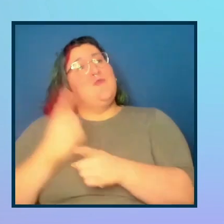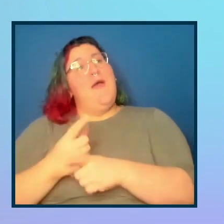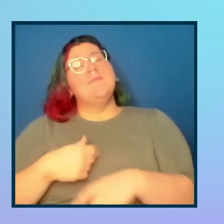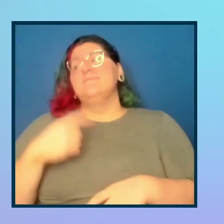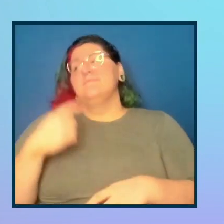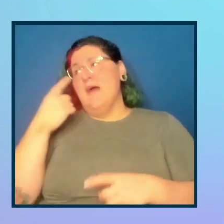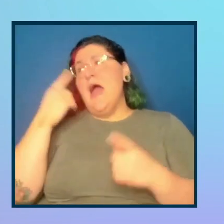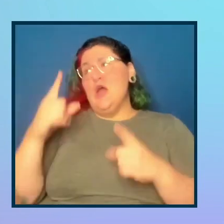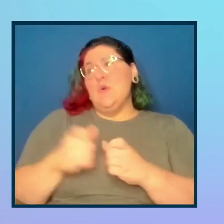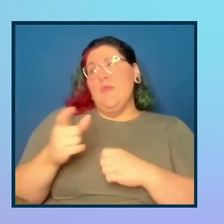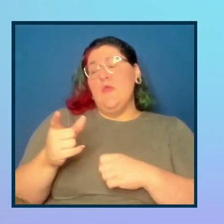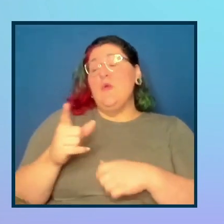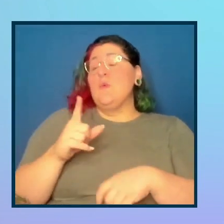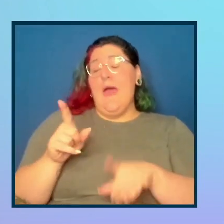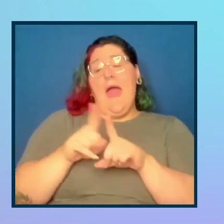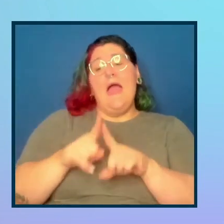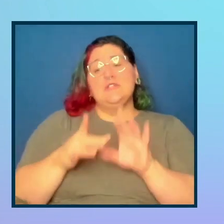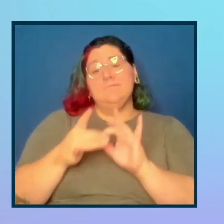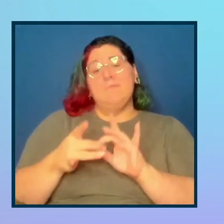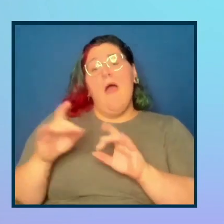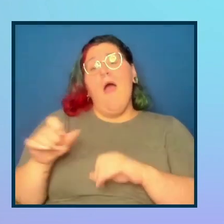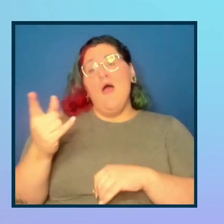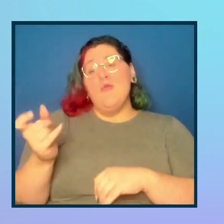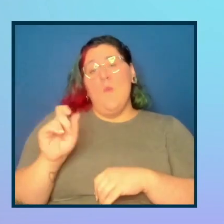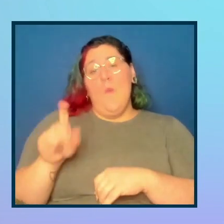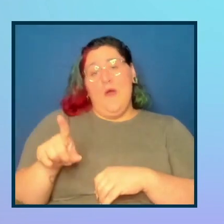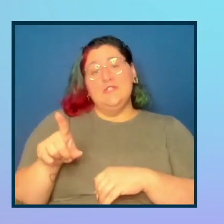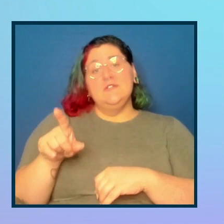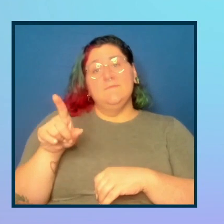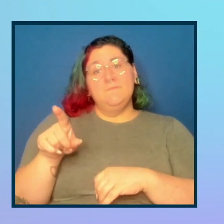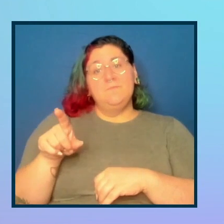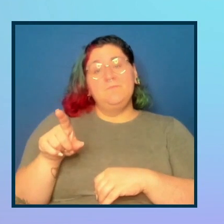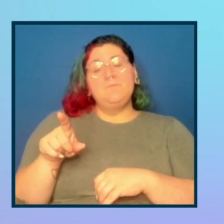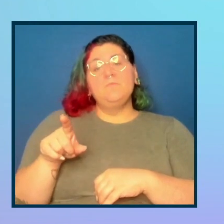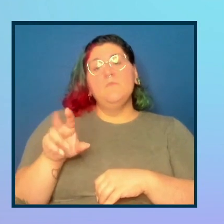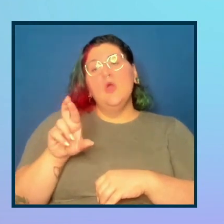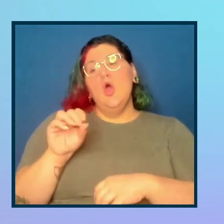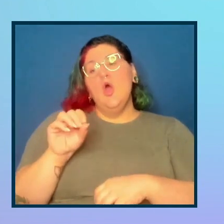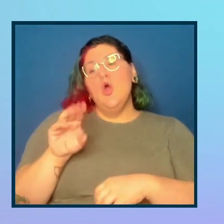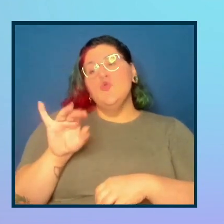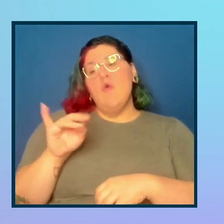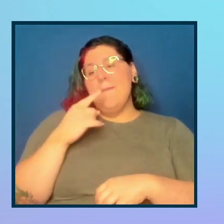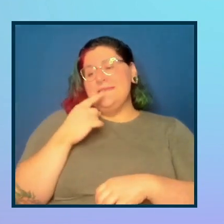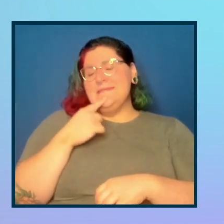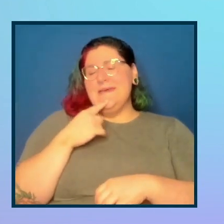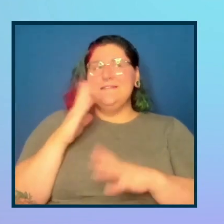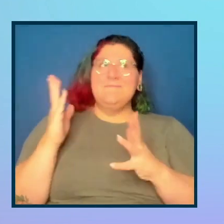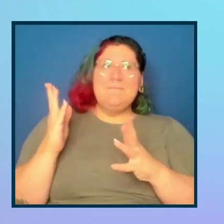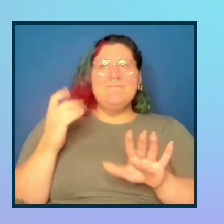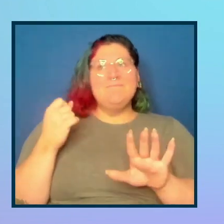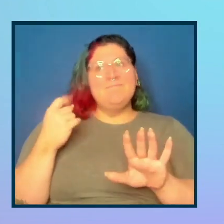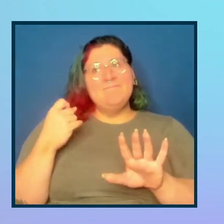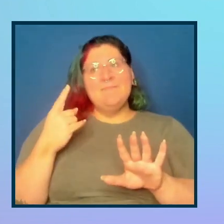another Q&A that Robin sent in. Robin says, given how bad web accessibility